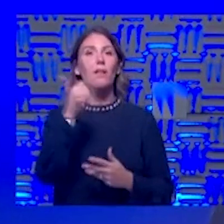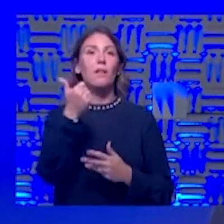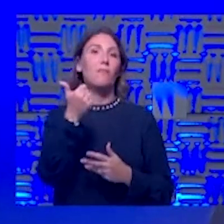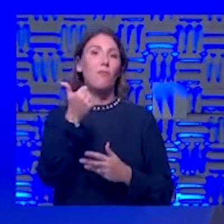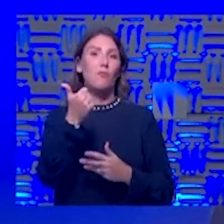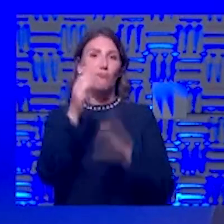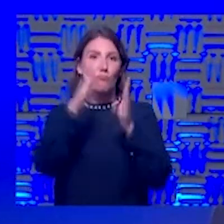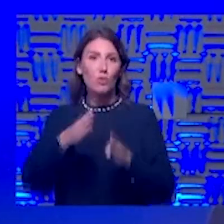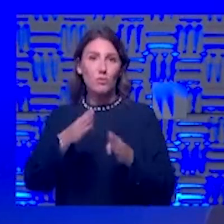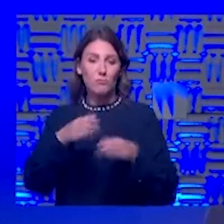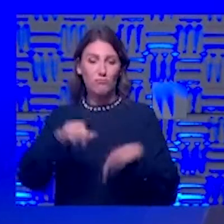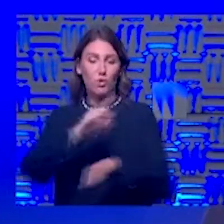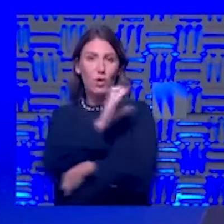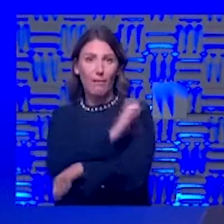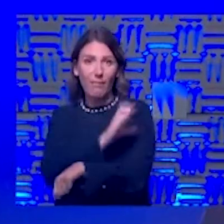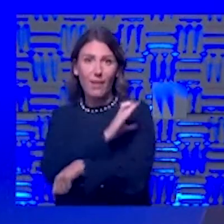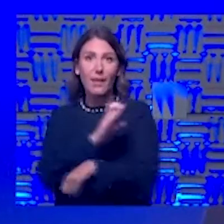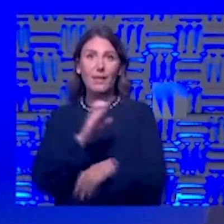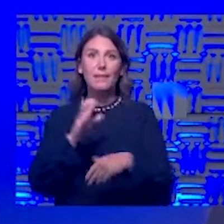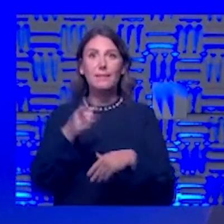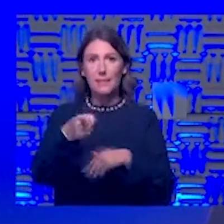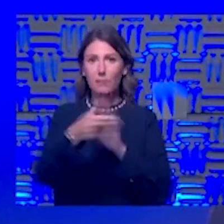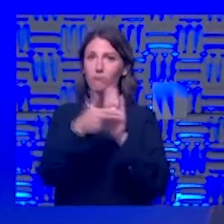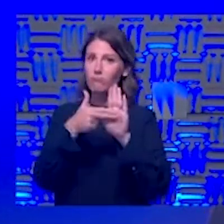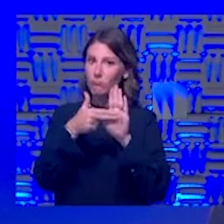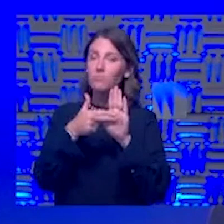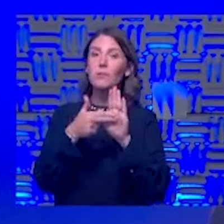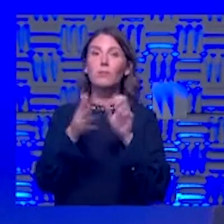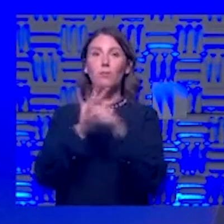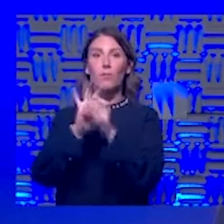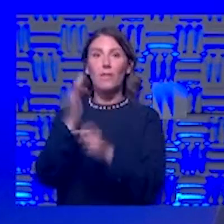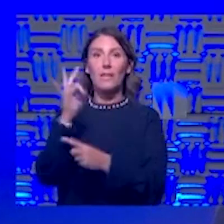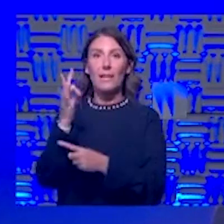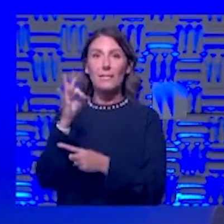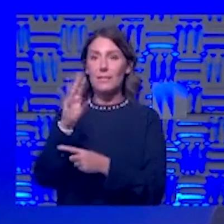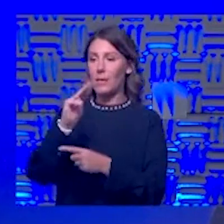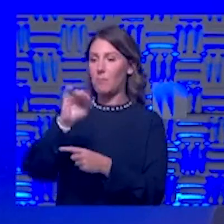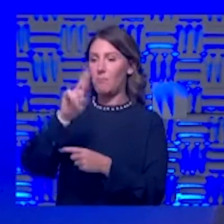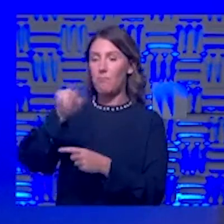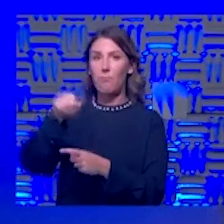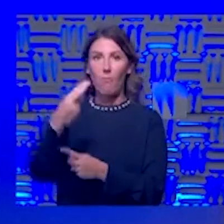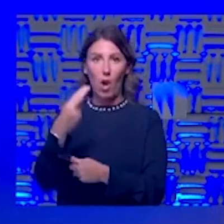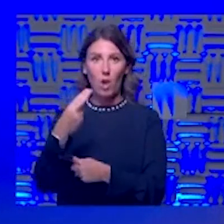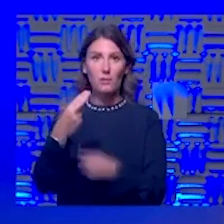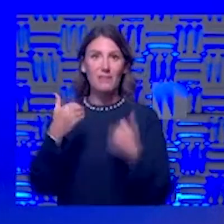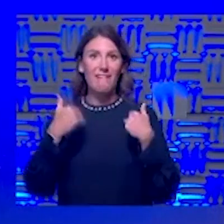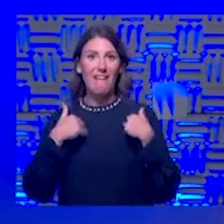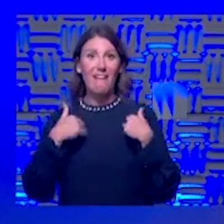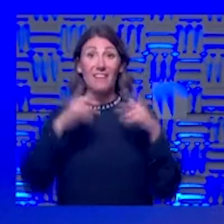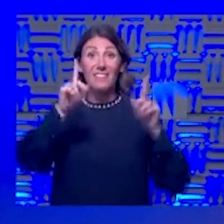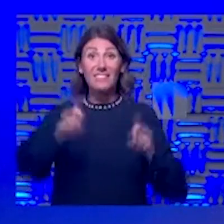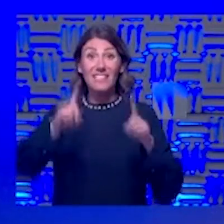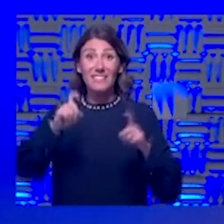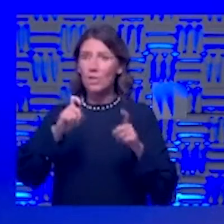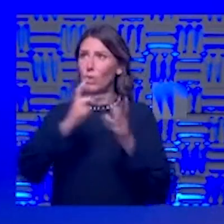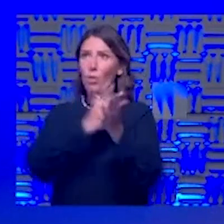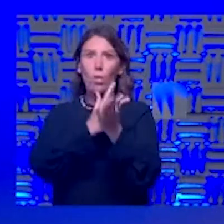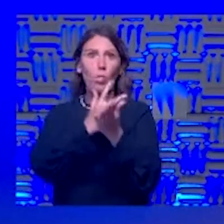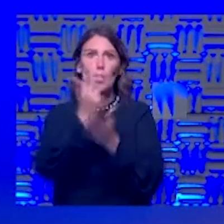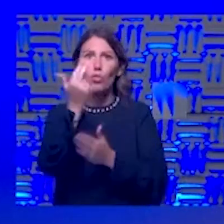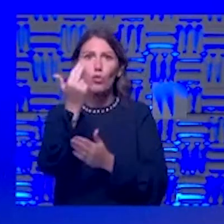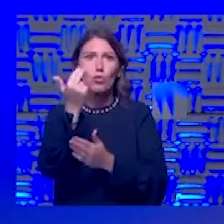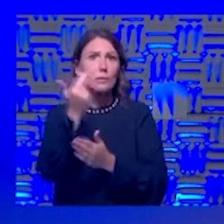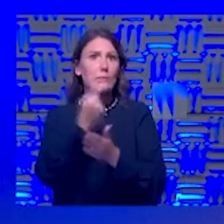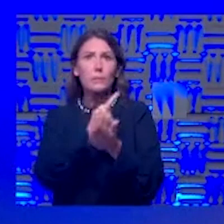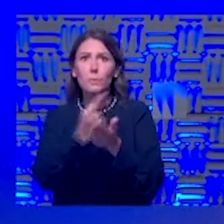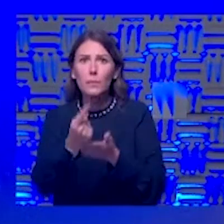clinic who had been diagnosed with COVID-19 in March. He had testing for 13 weeks or something like that, or